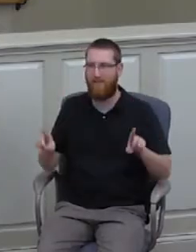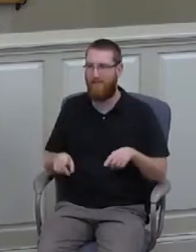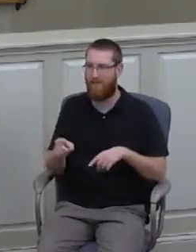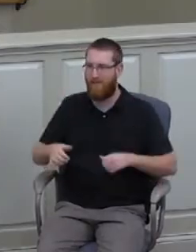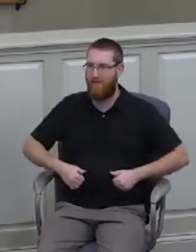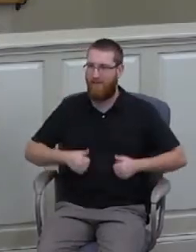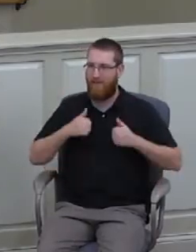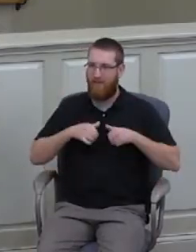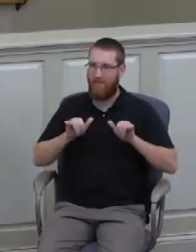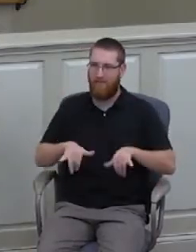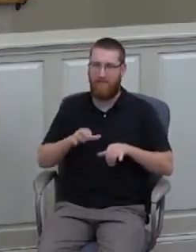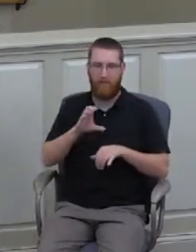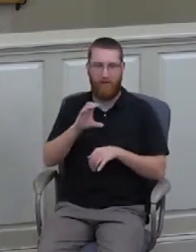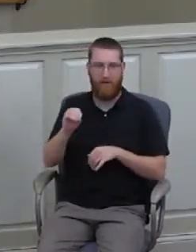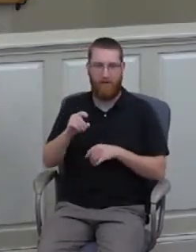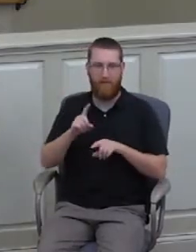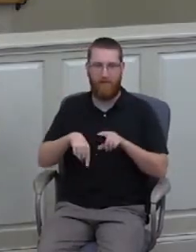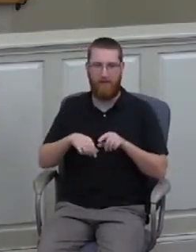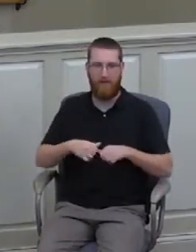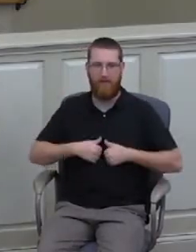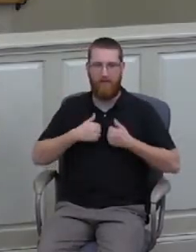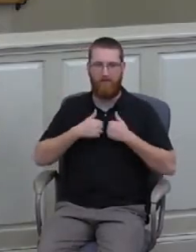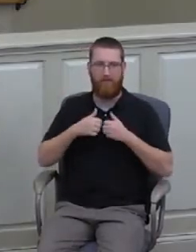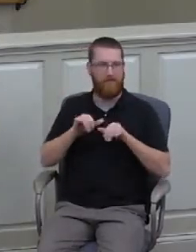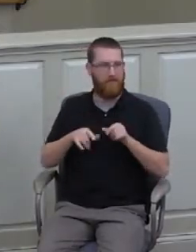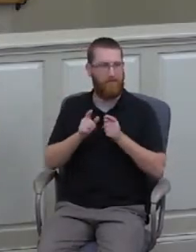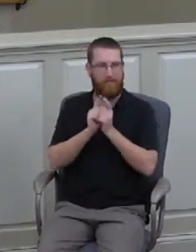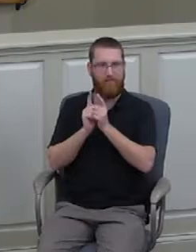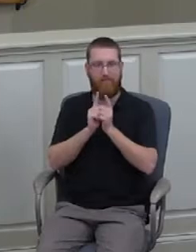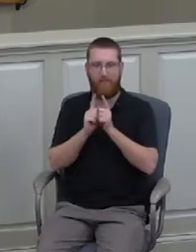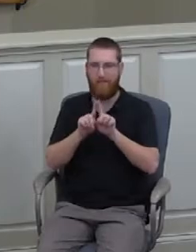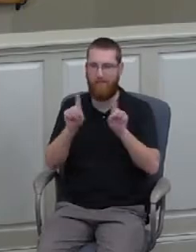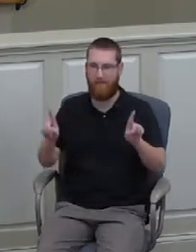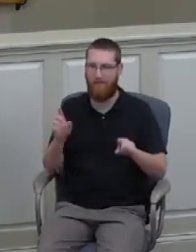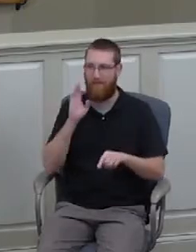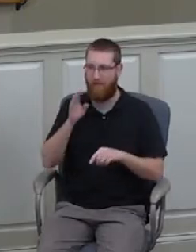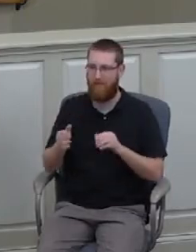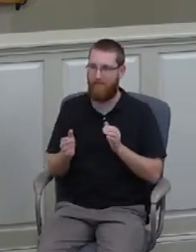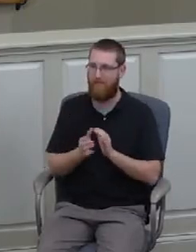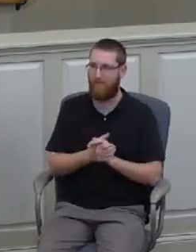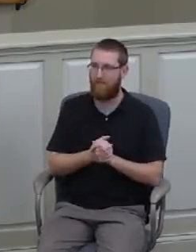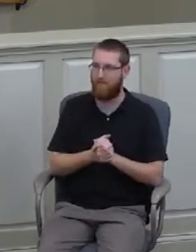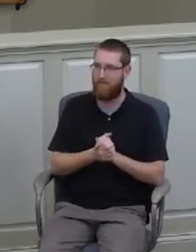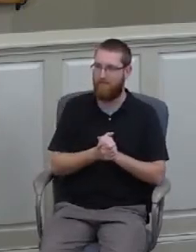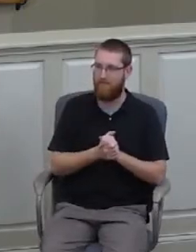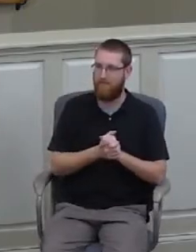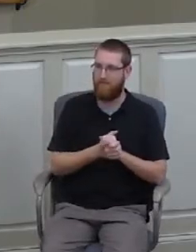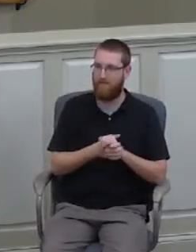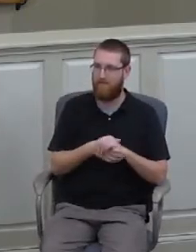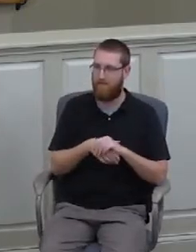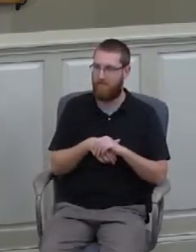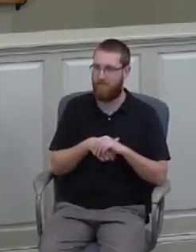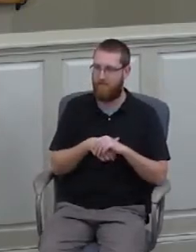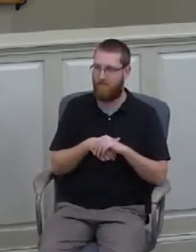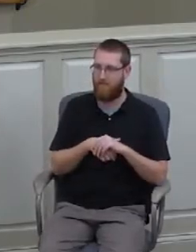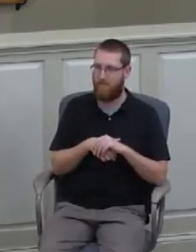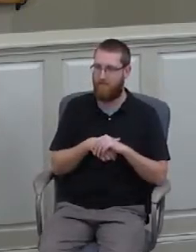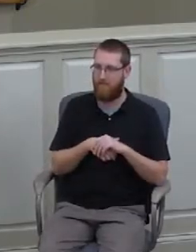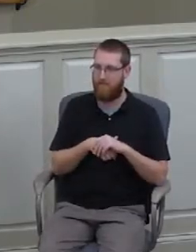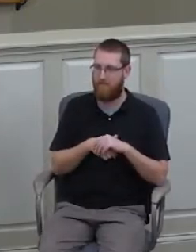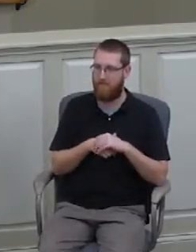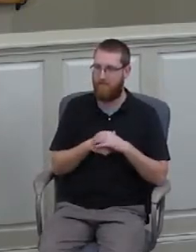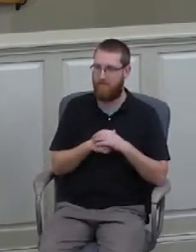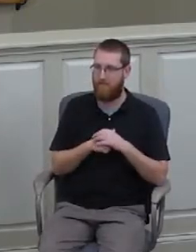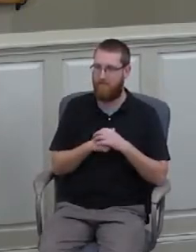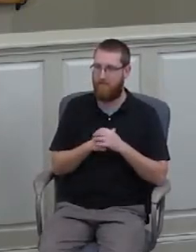so we can't stay too far apart. All right. Enjoy. Thank you. Yeah, I do have a few